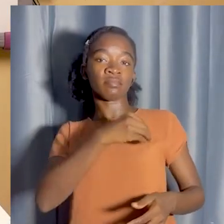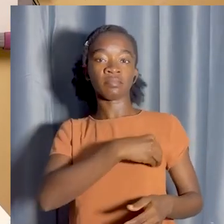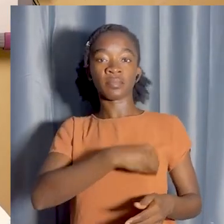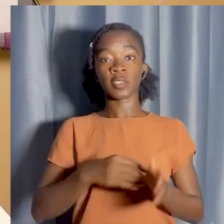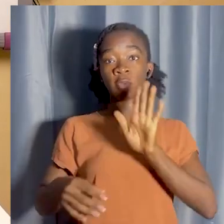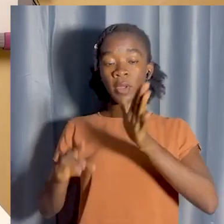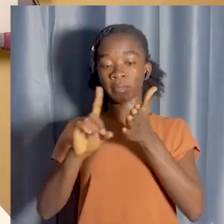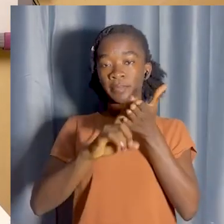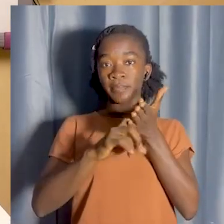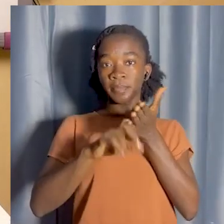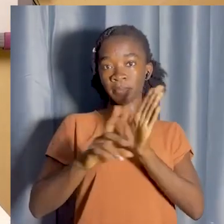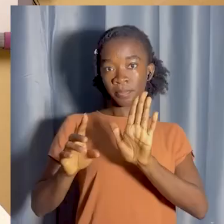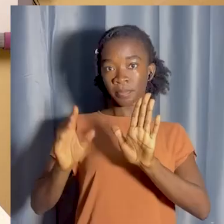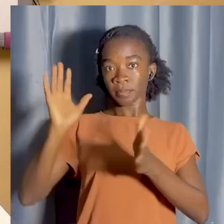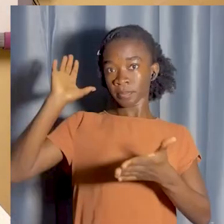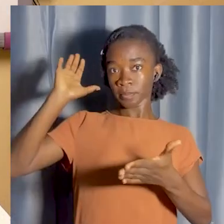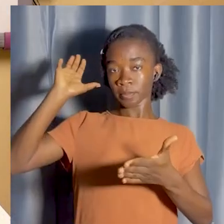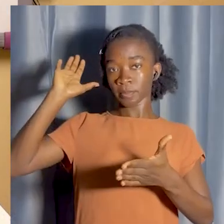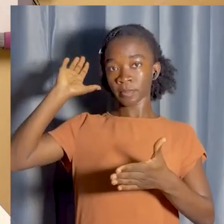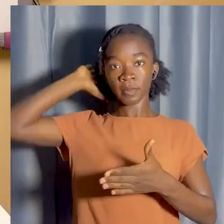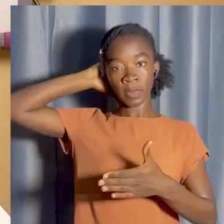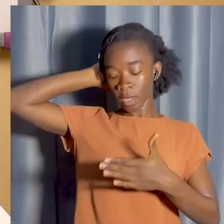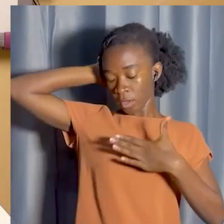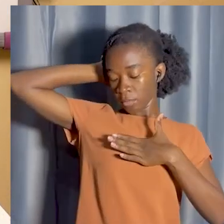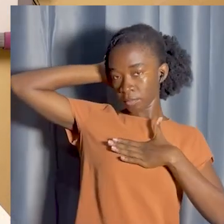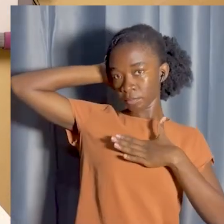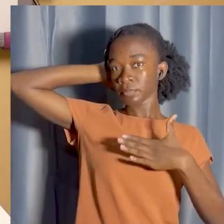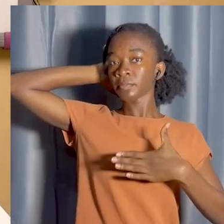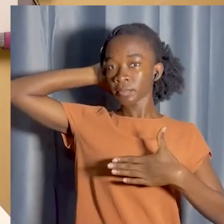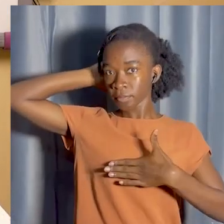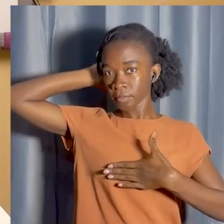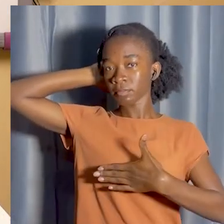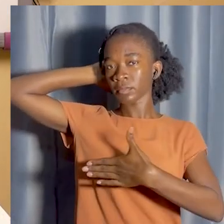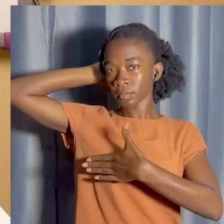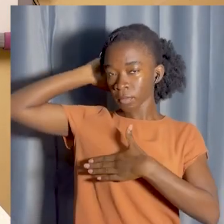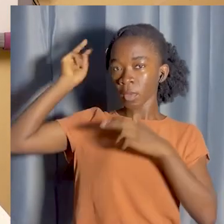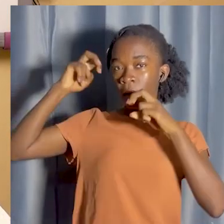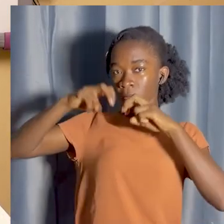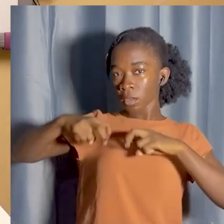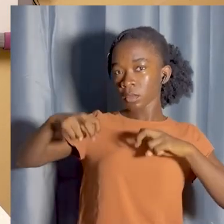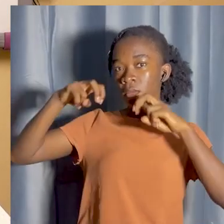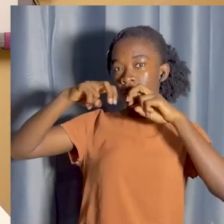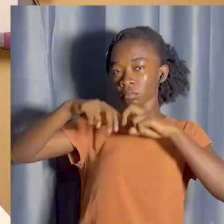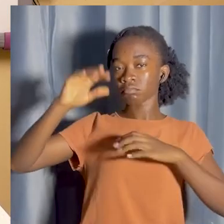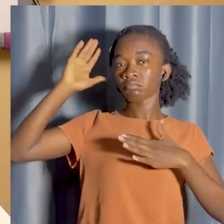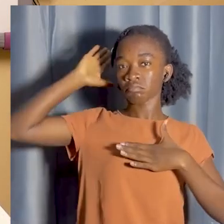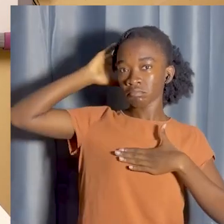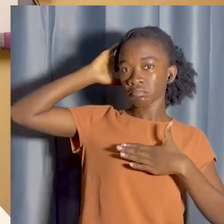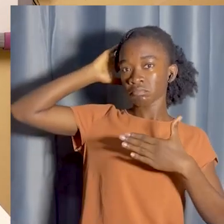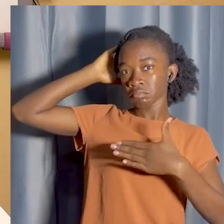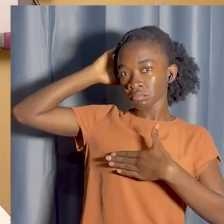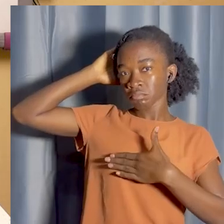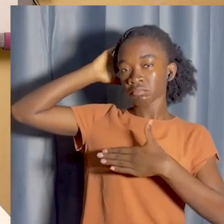fingers, and then you press between your fingers and your chest. So you can start from where the nipple is and